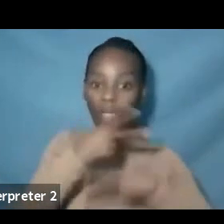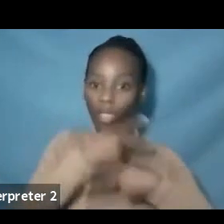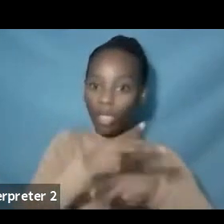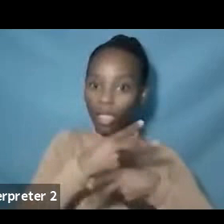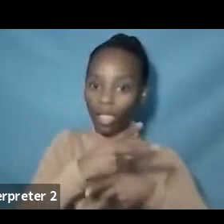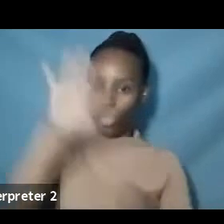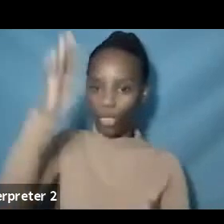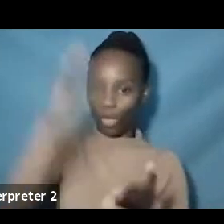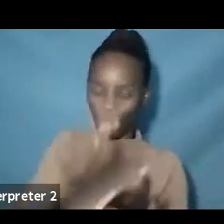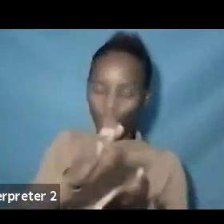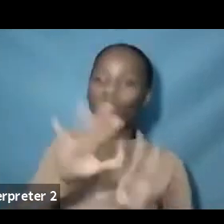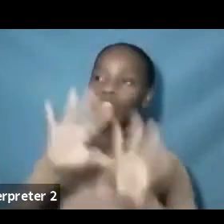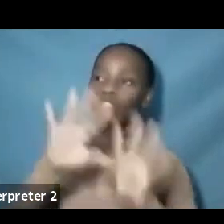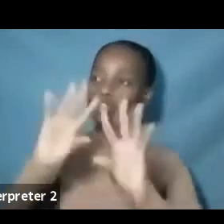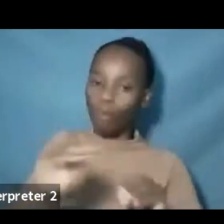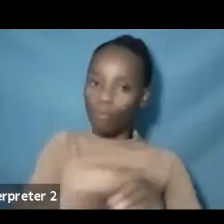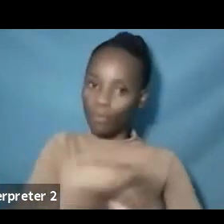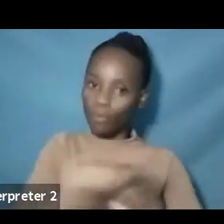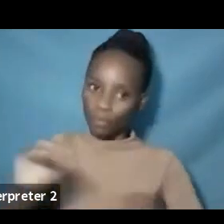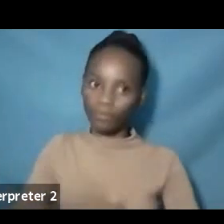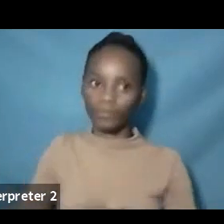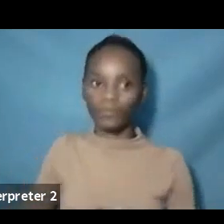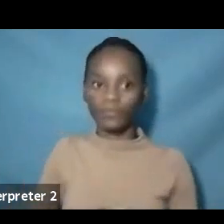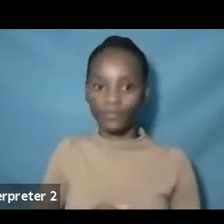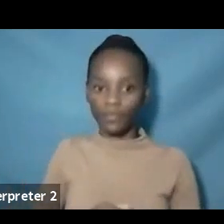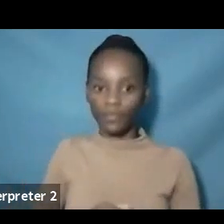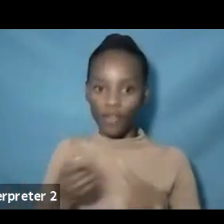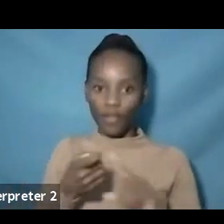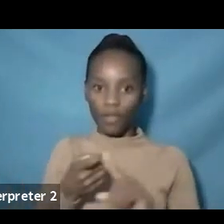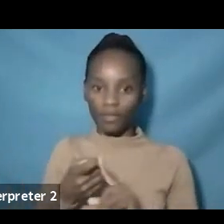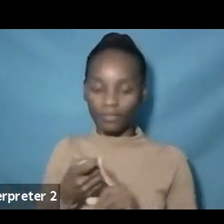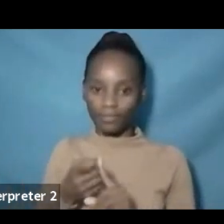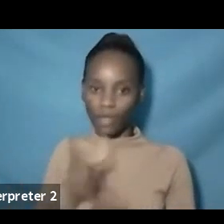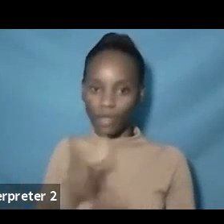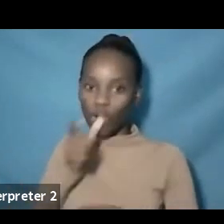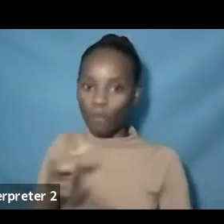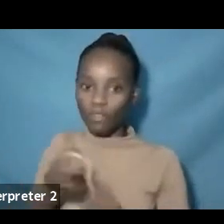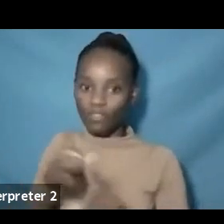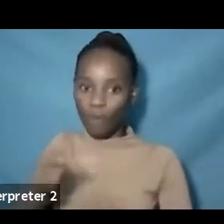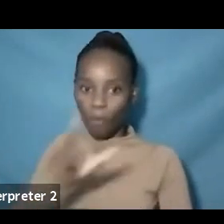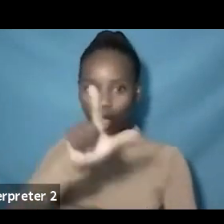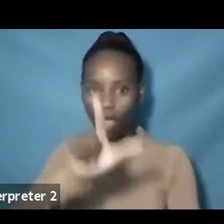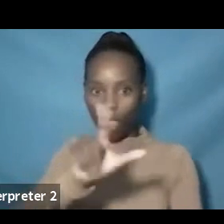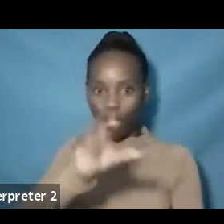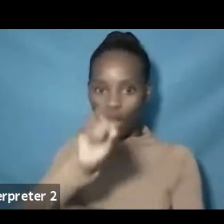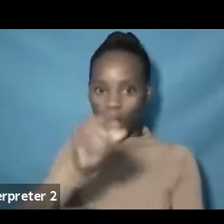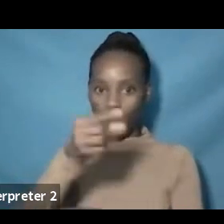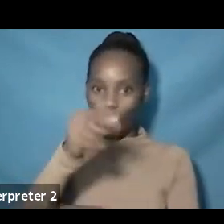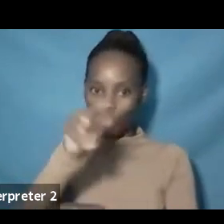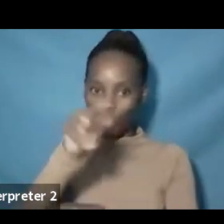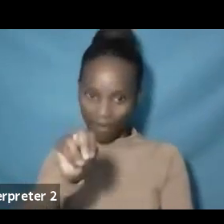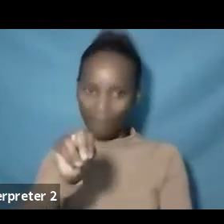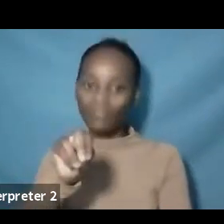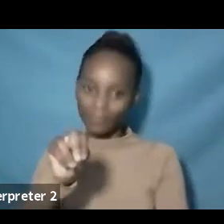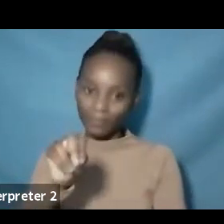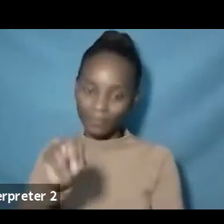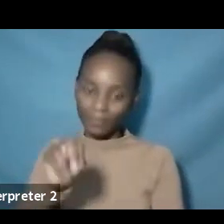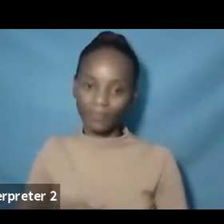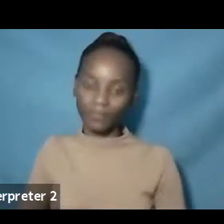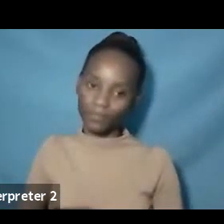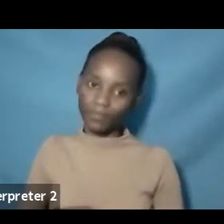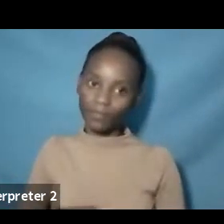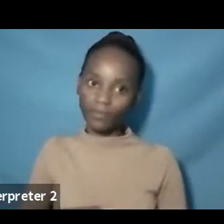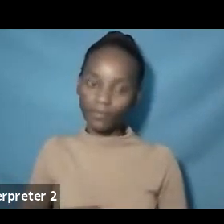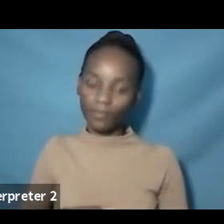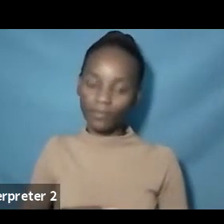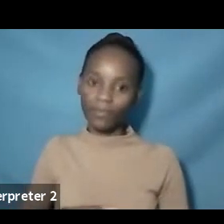these criminal activities. That comes from Logan Mukesh from Pecon Logistics. Indeed, is also very glad